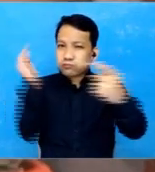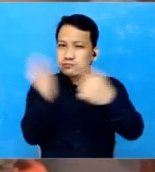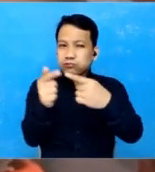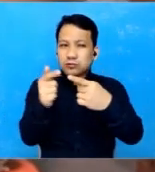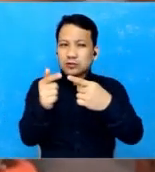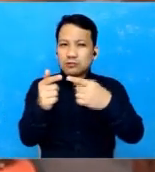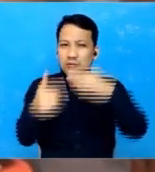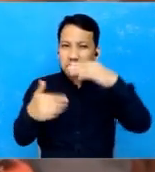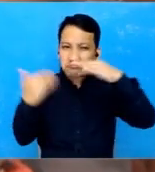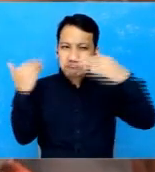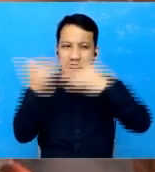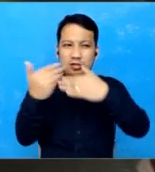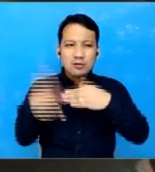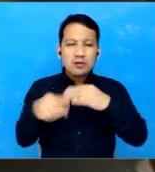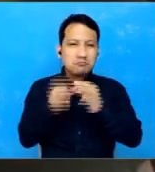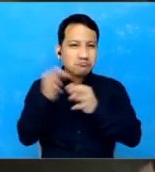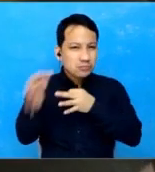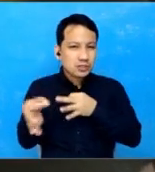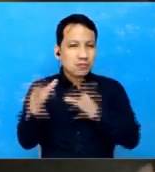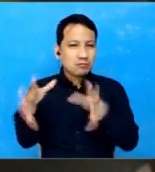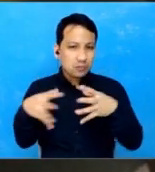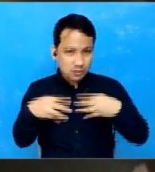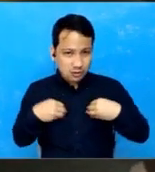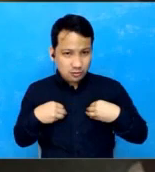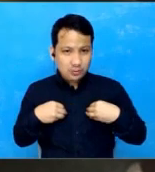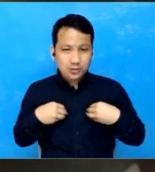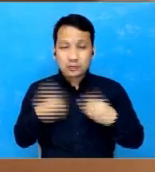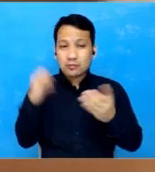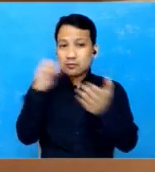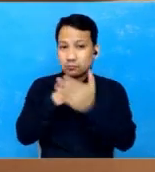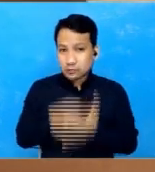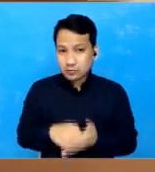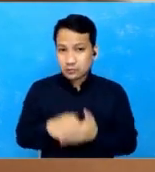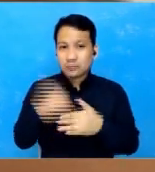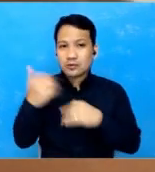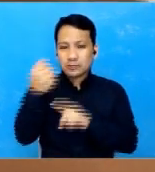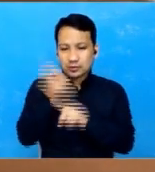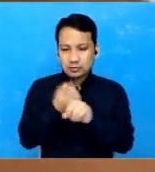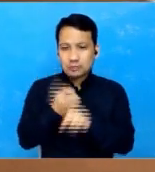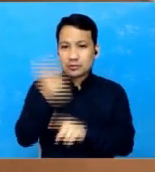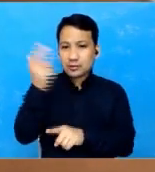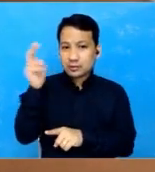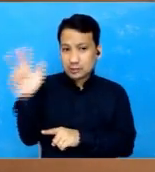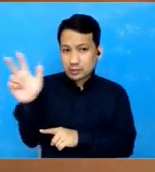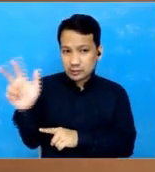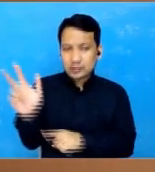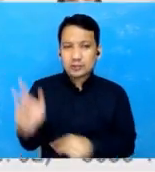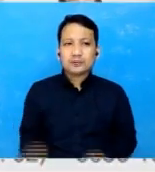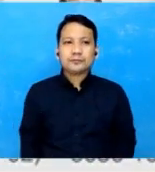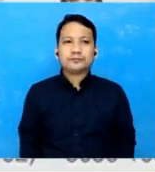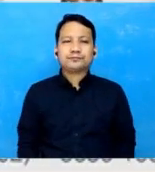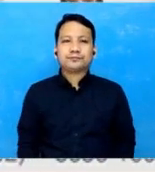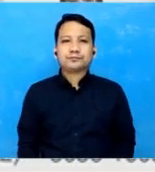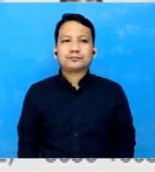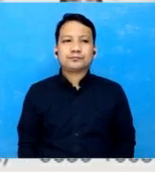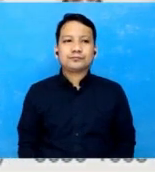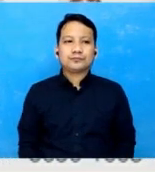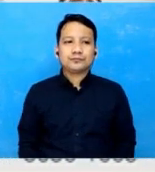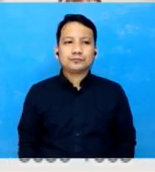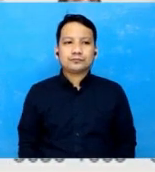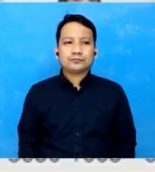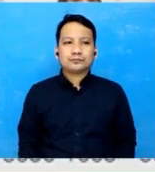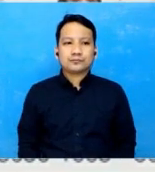lalo't extended ang pagtanggap nito ng enrollees hanggang September 30. We did what was